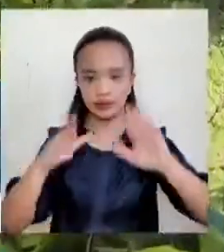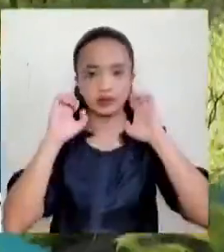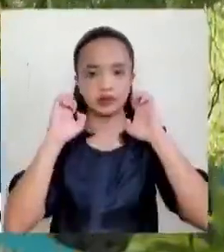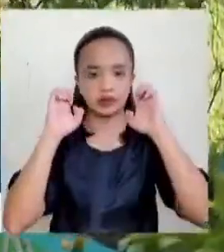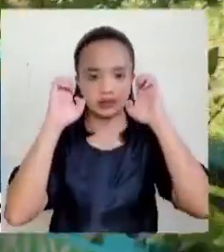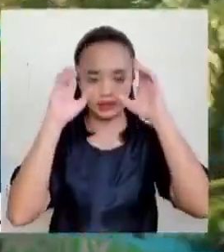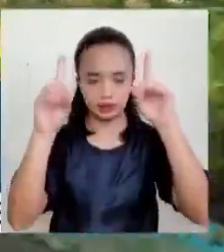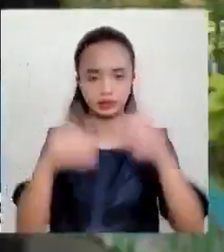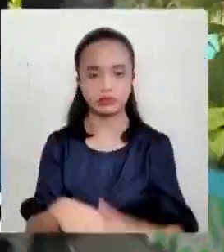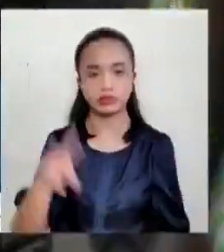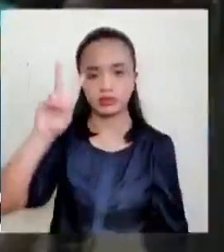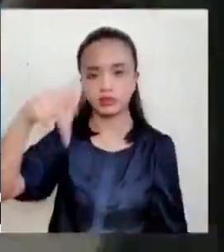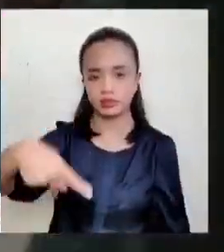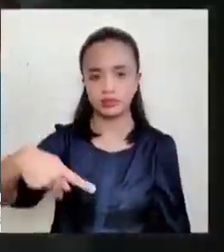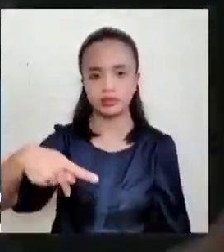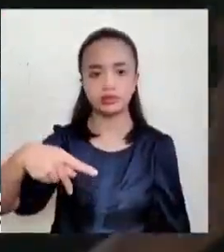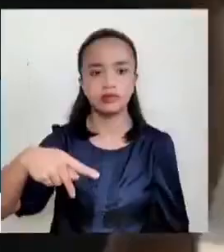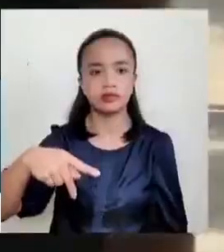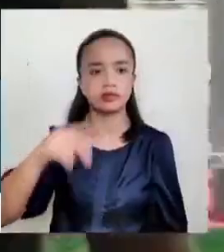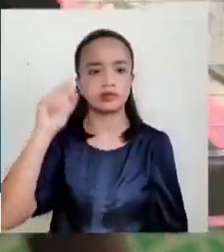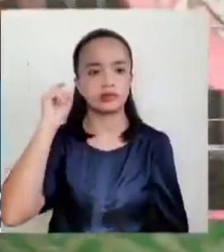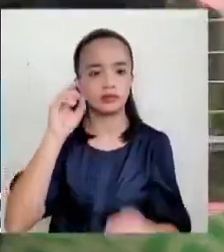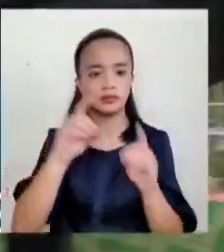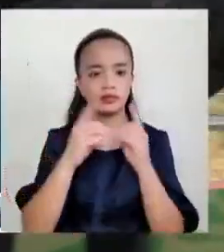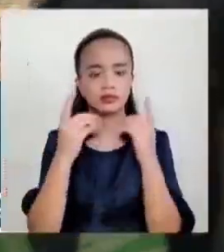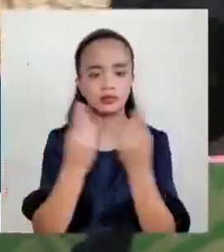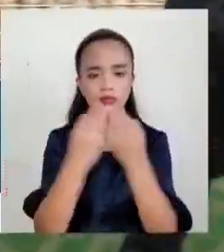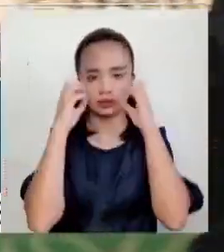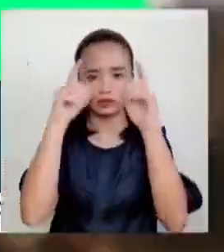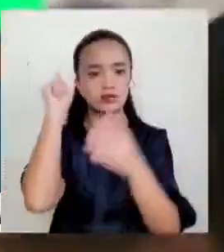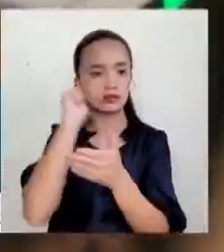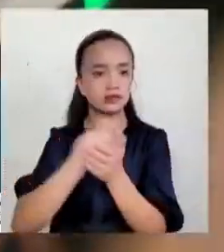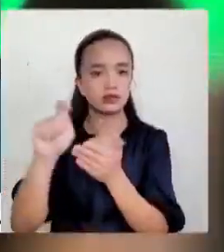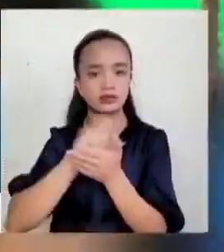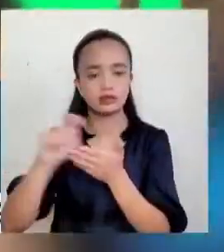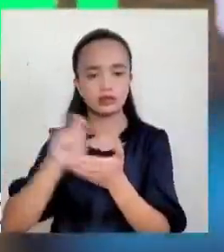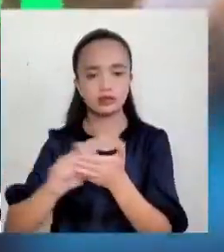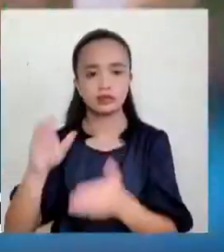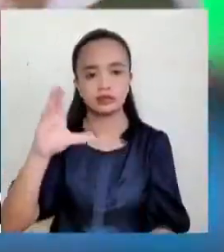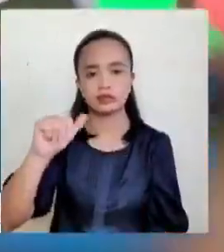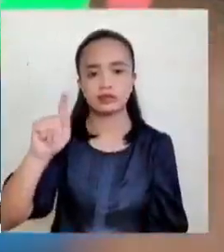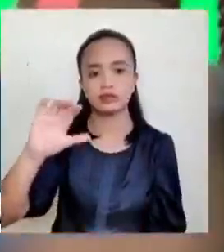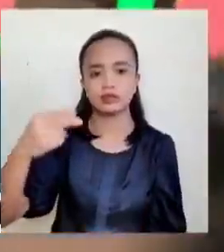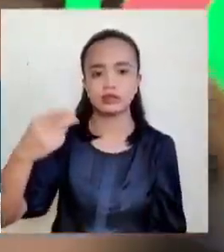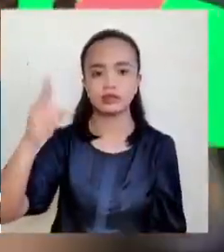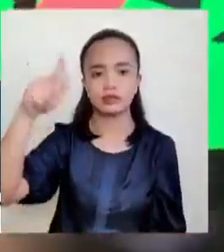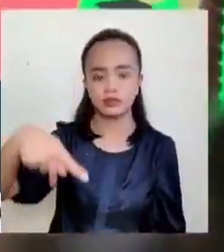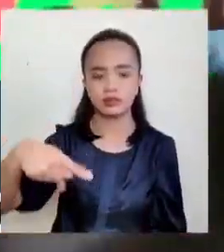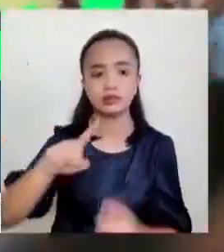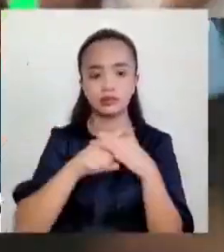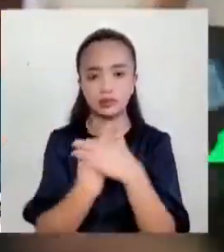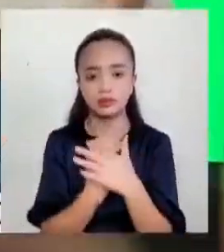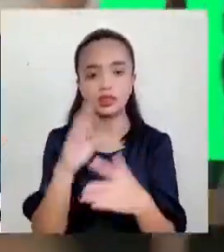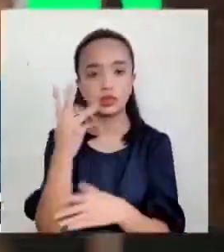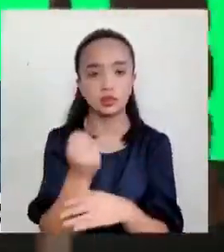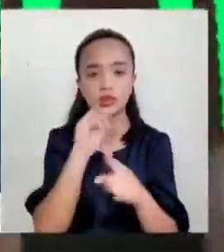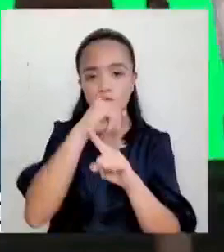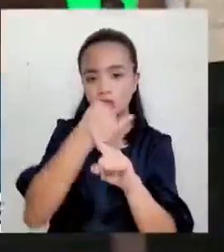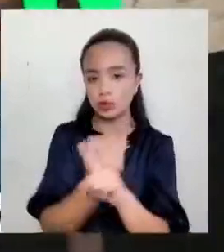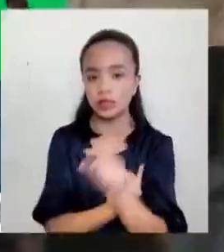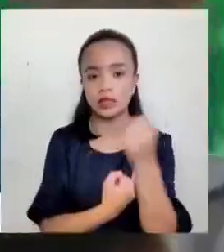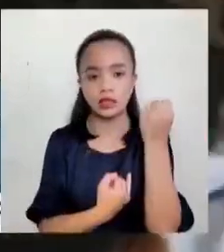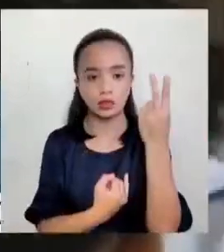Vice President and Education Secretary Sara Duterte says Catch Up Fridays will begin on January